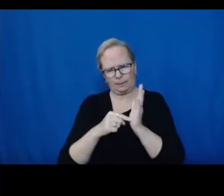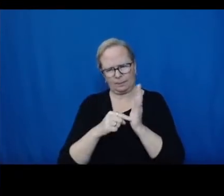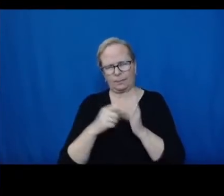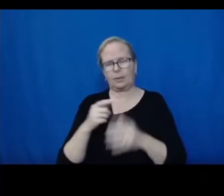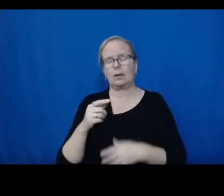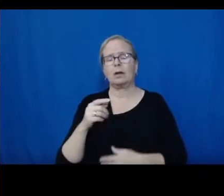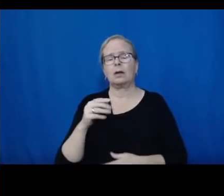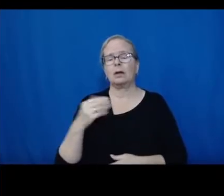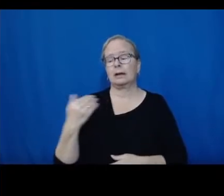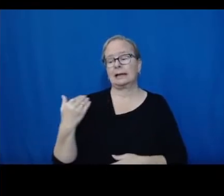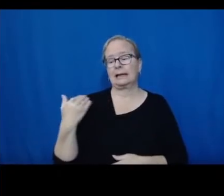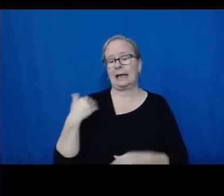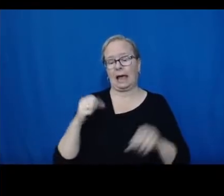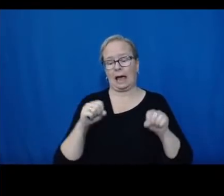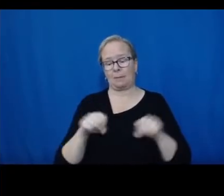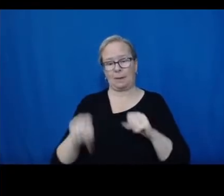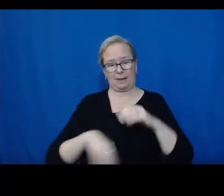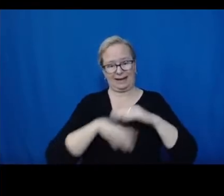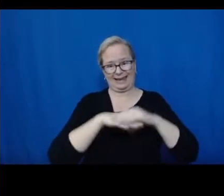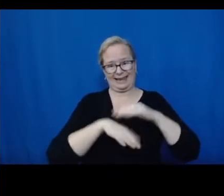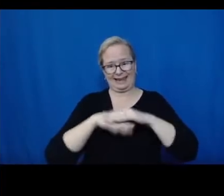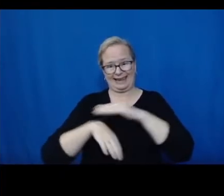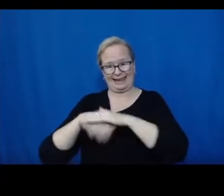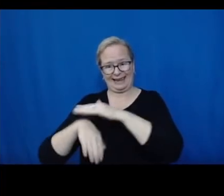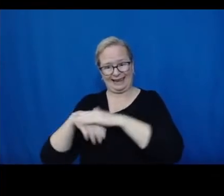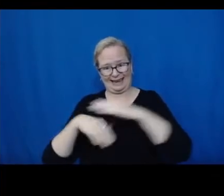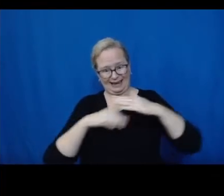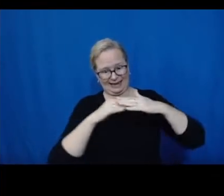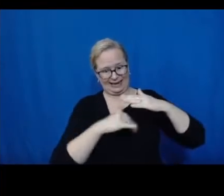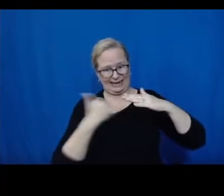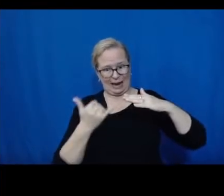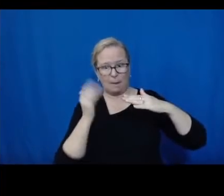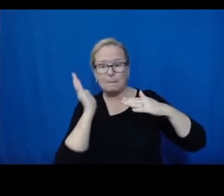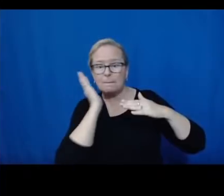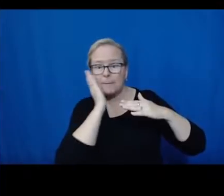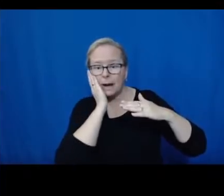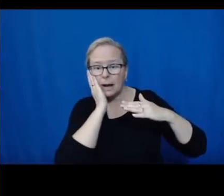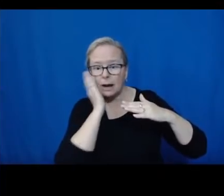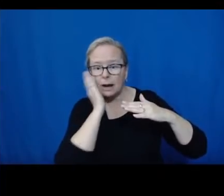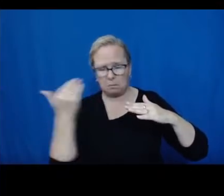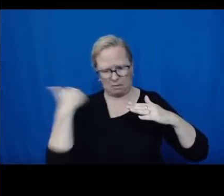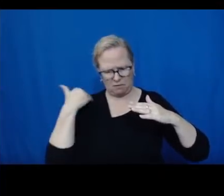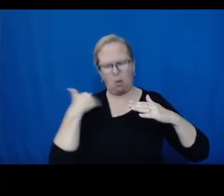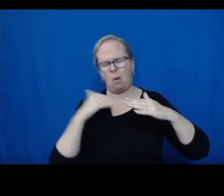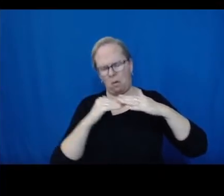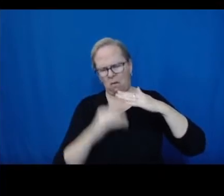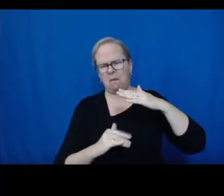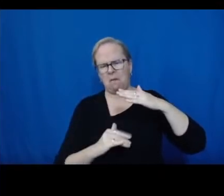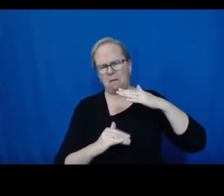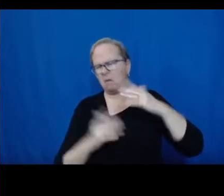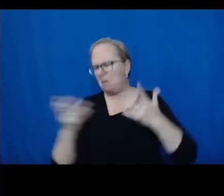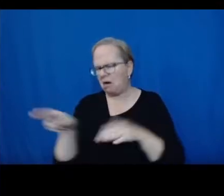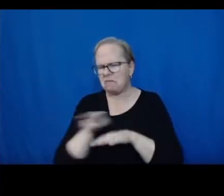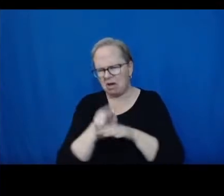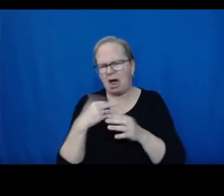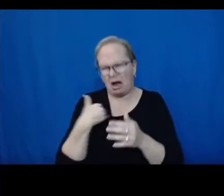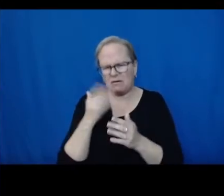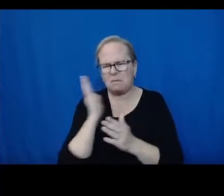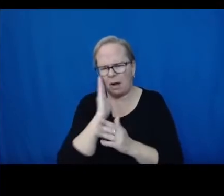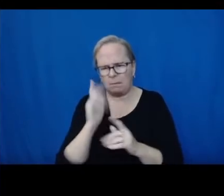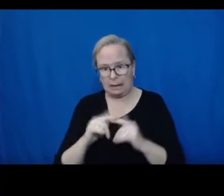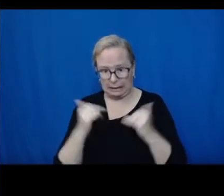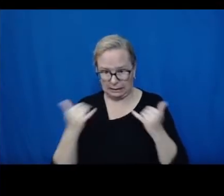issues where we simply don't have beds. So people that we maybe would have been able to keep in the past, we can't keep in rural sites because we're